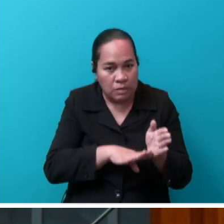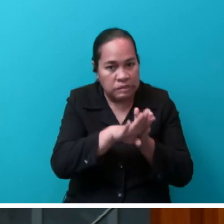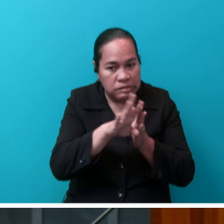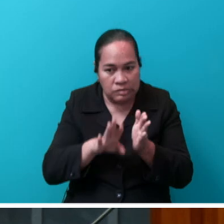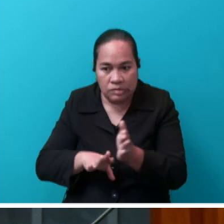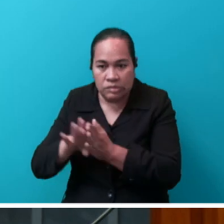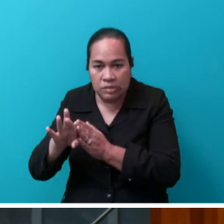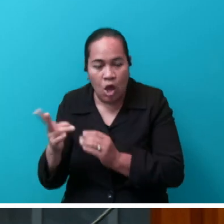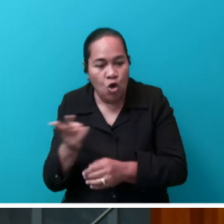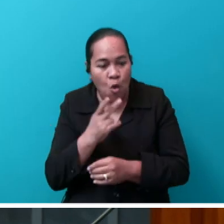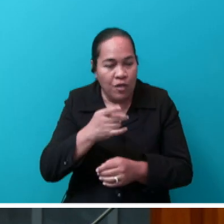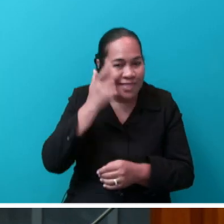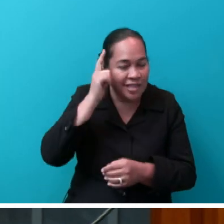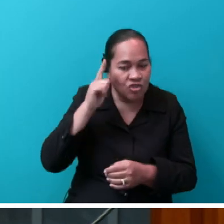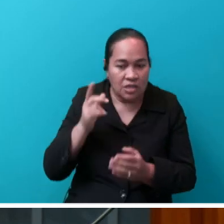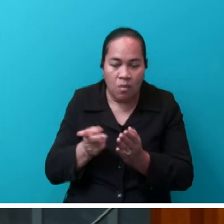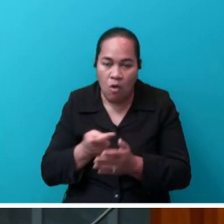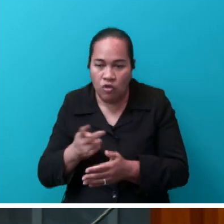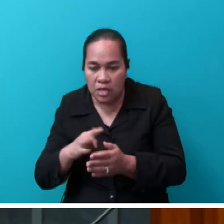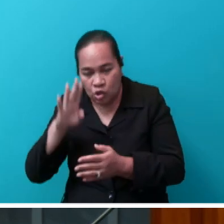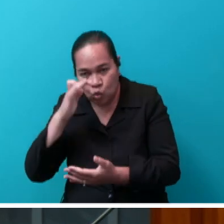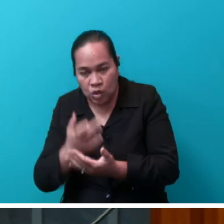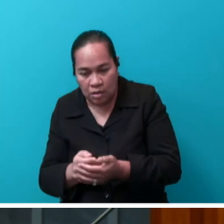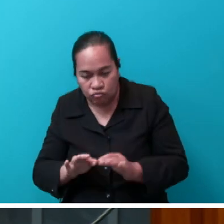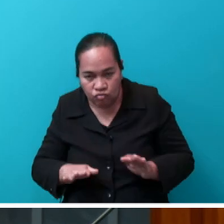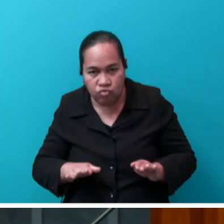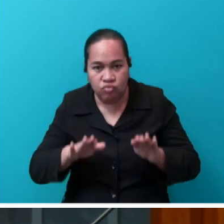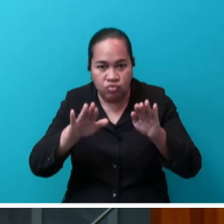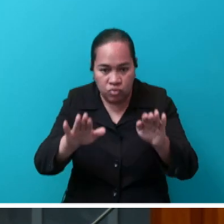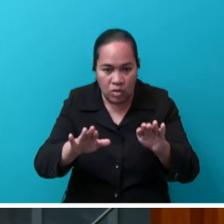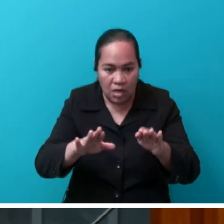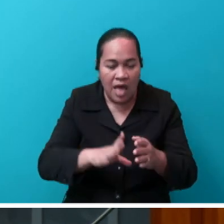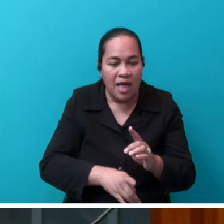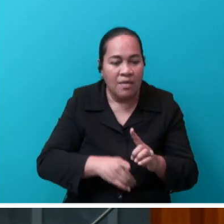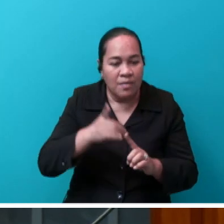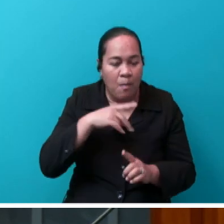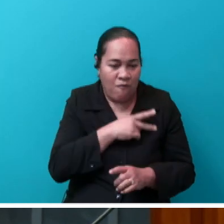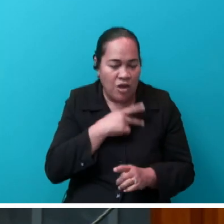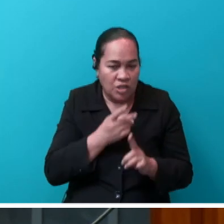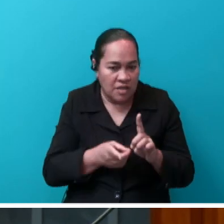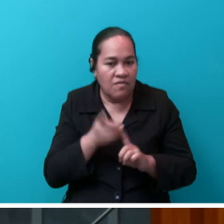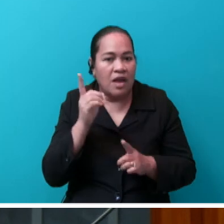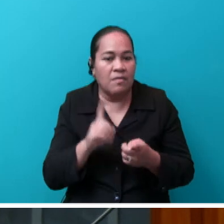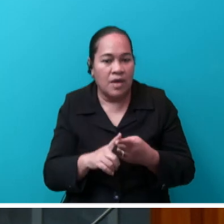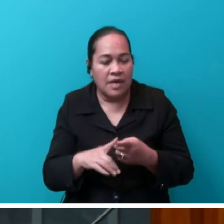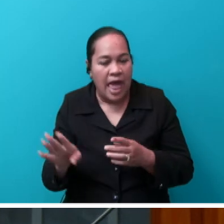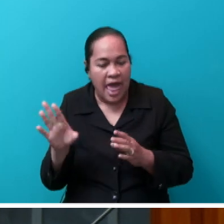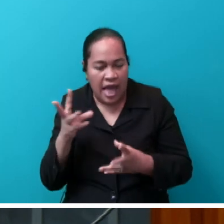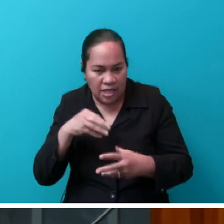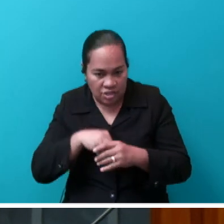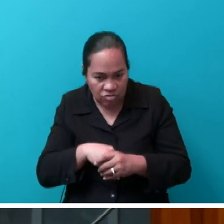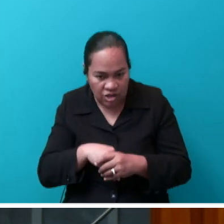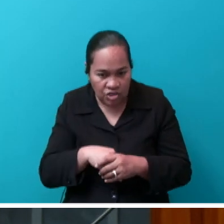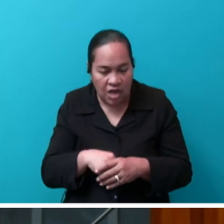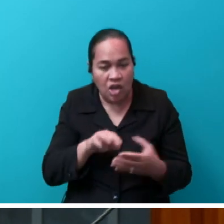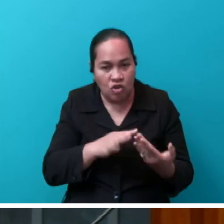students through professional development, curriculum integration, and community involvement. Number three, review